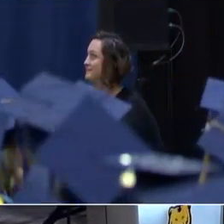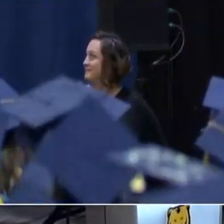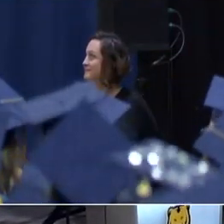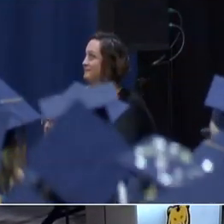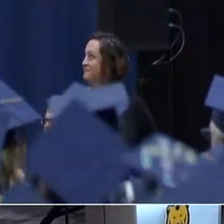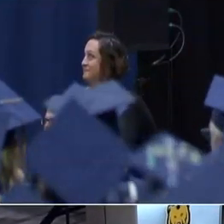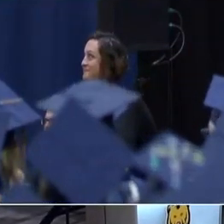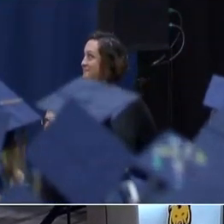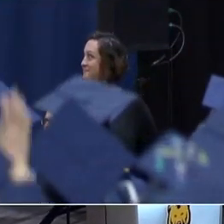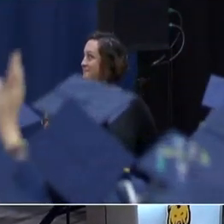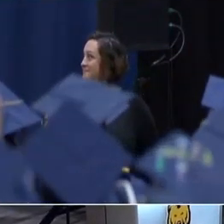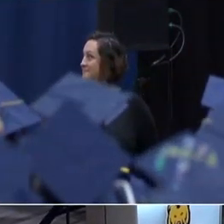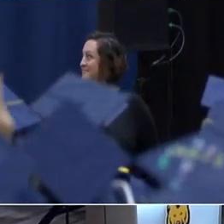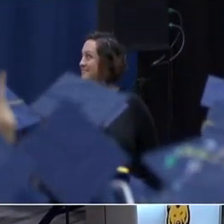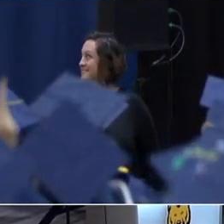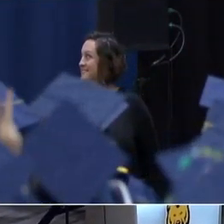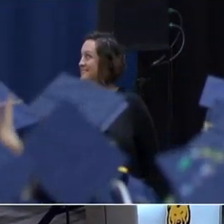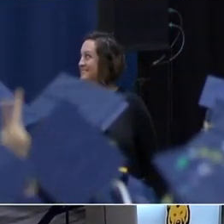All right.